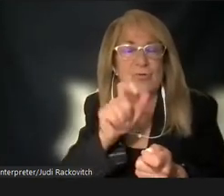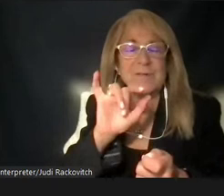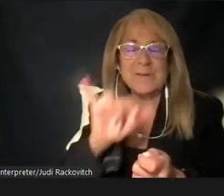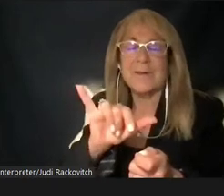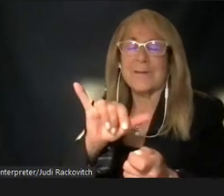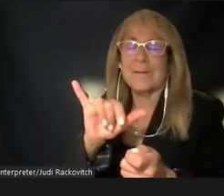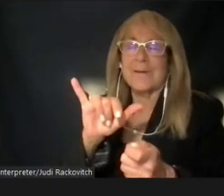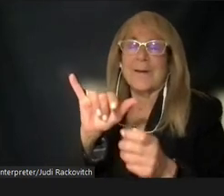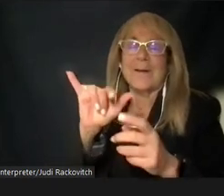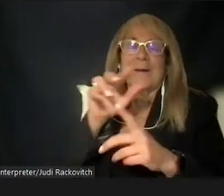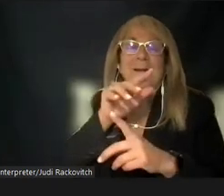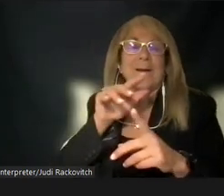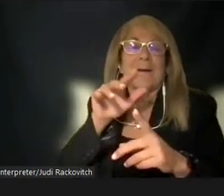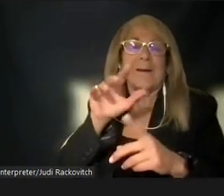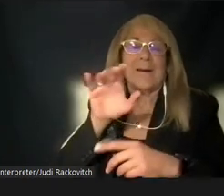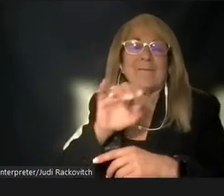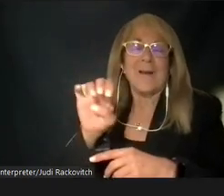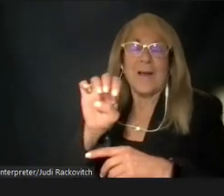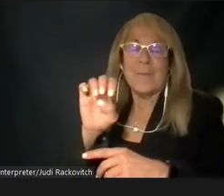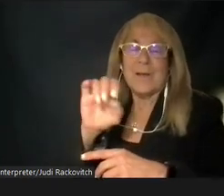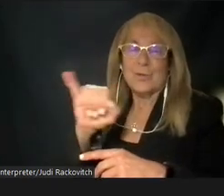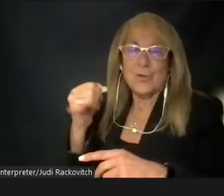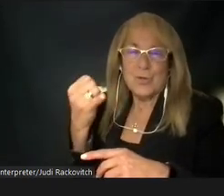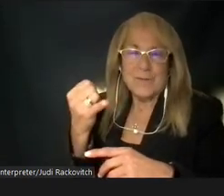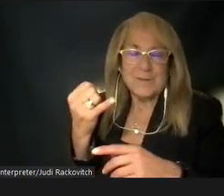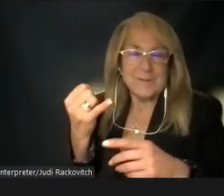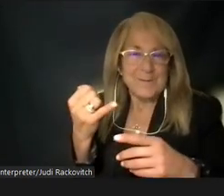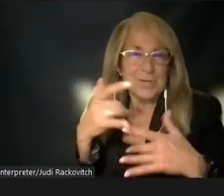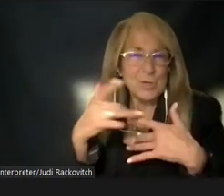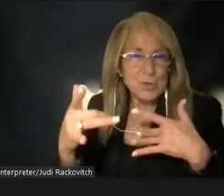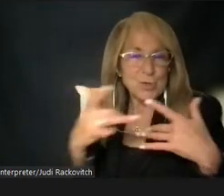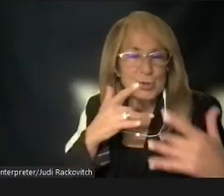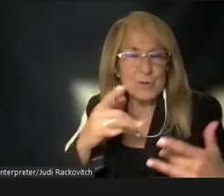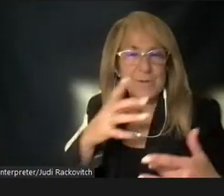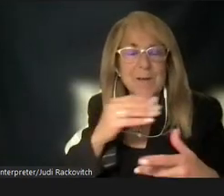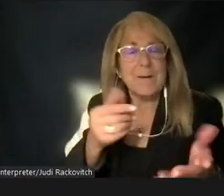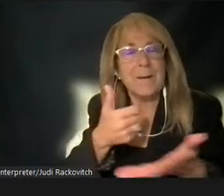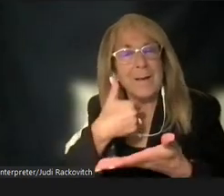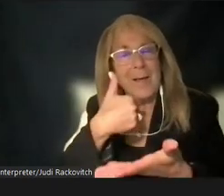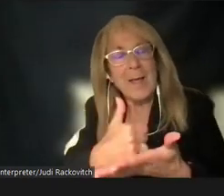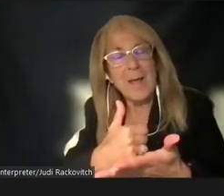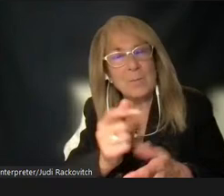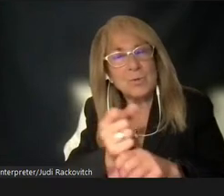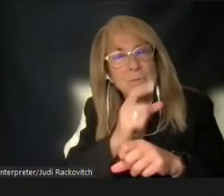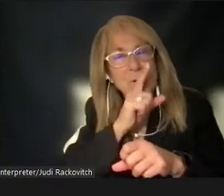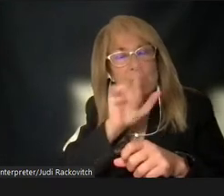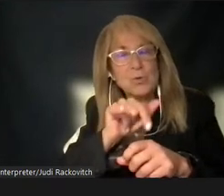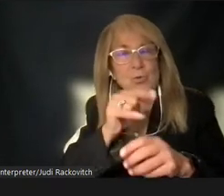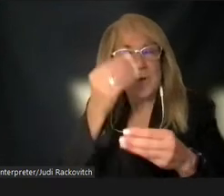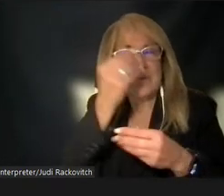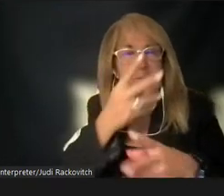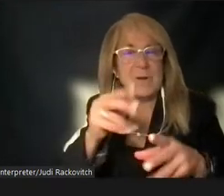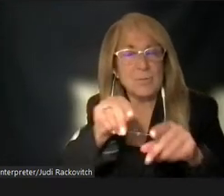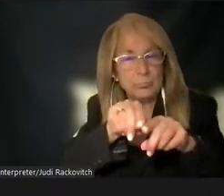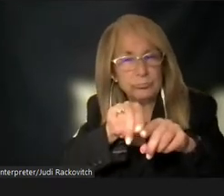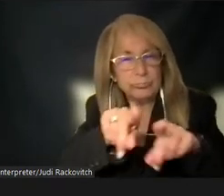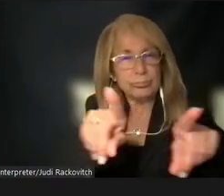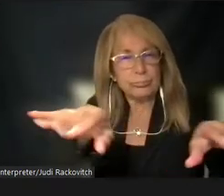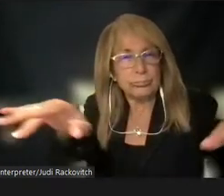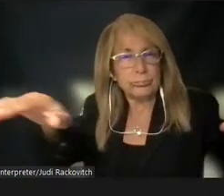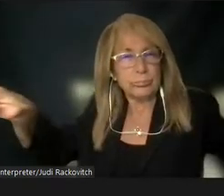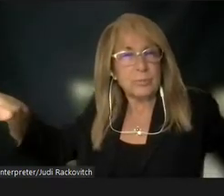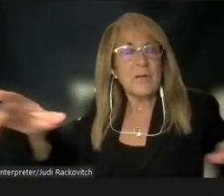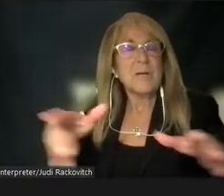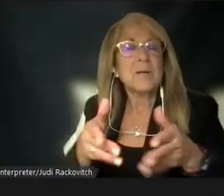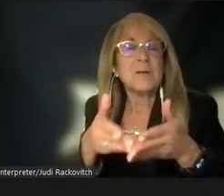They will help us identify concerns and mitigation if needed, and help to ensure information is circulated as widely as possible. This group is